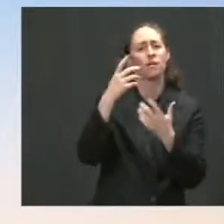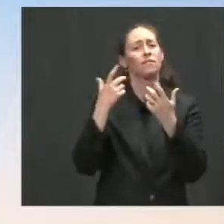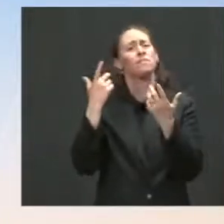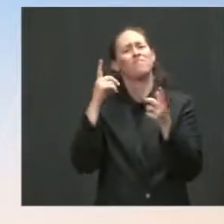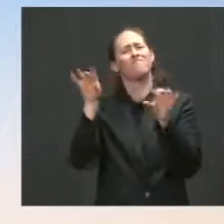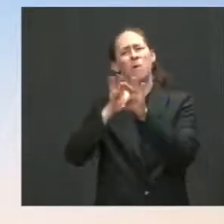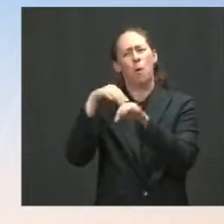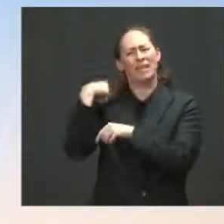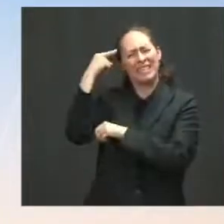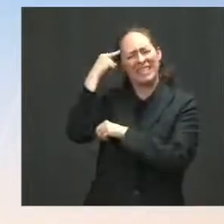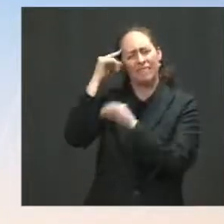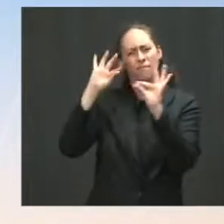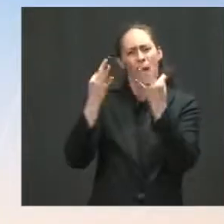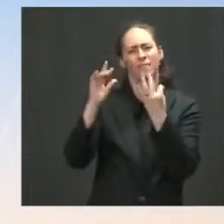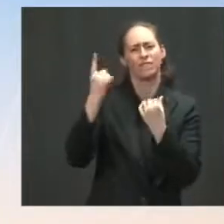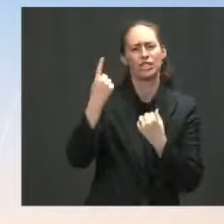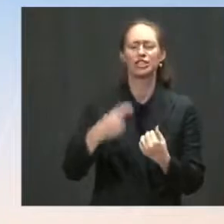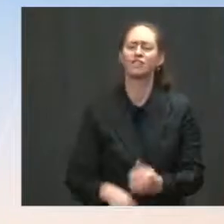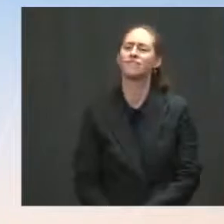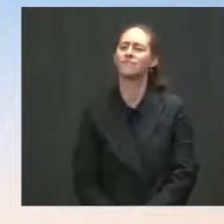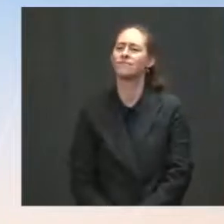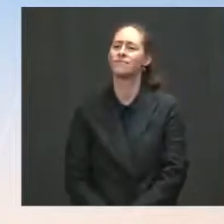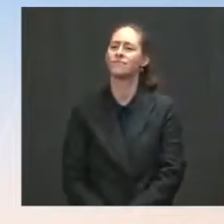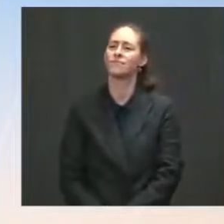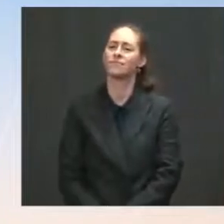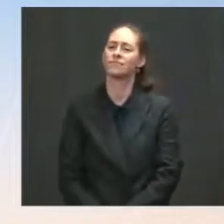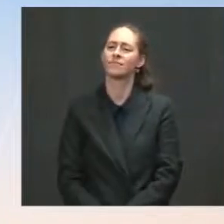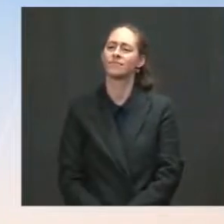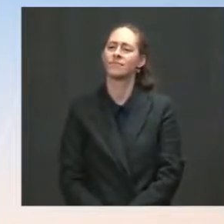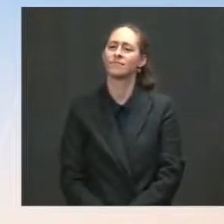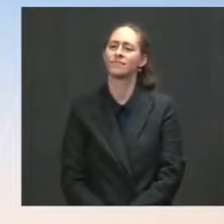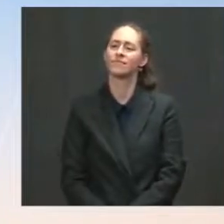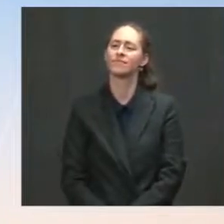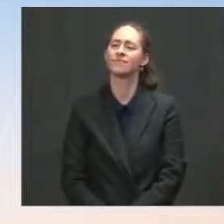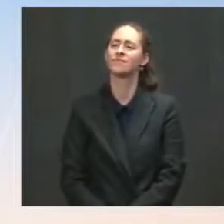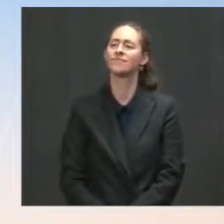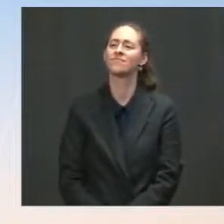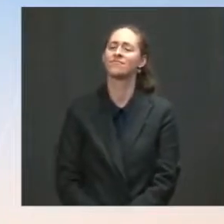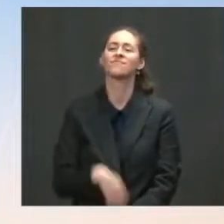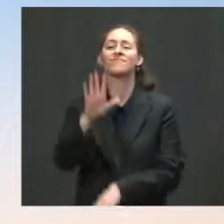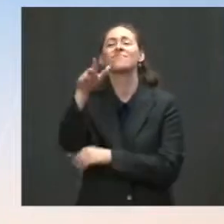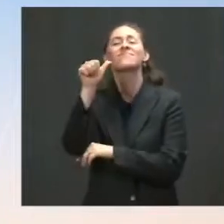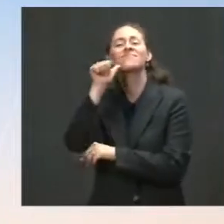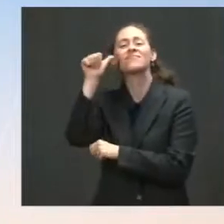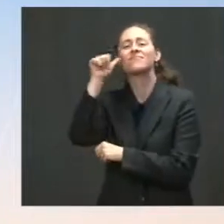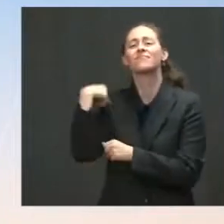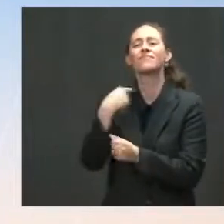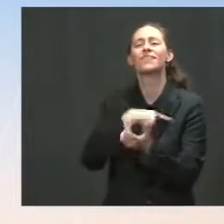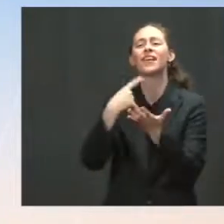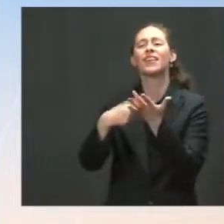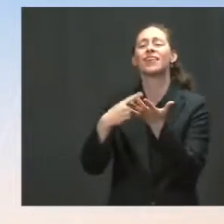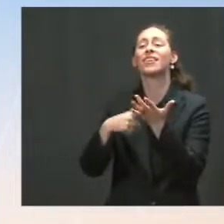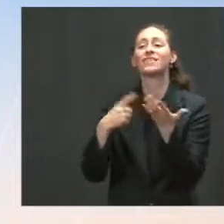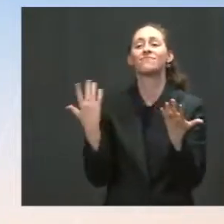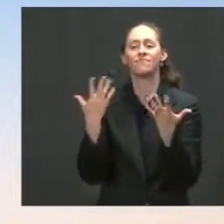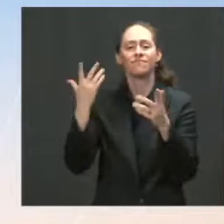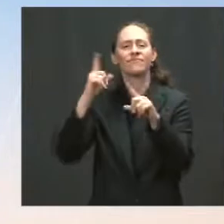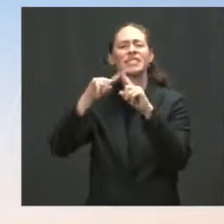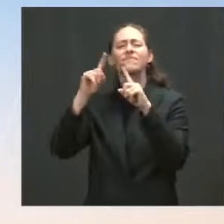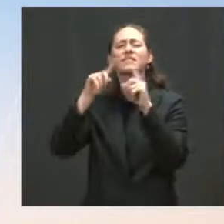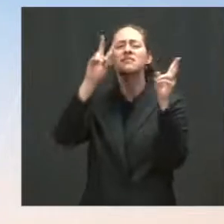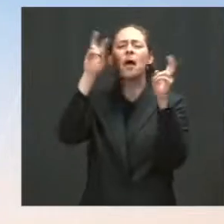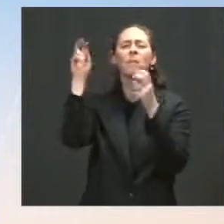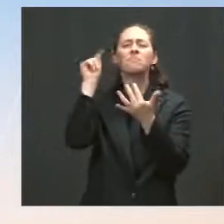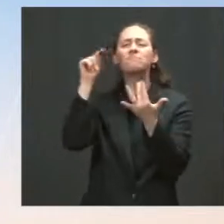yesterday, we're going to continue to highlight what the bipartisan infrastructure deal will mean for families across the country, as we will digitally as well.